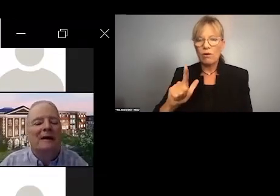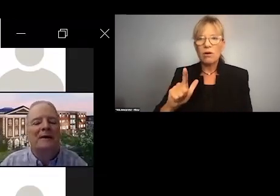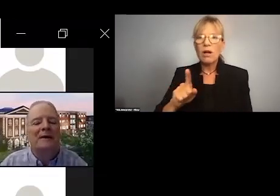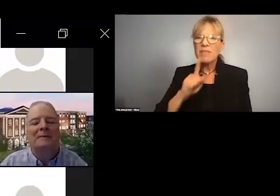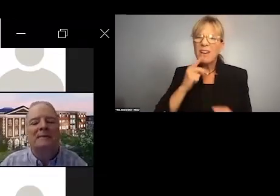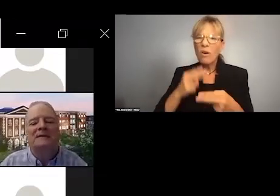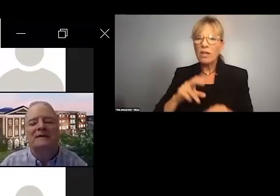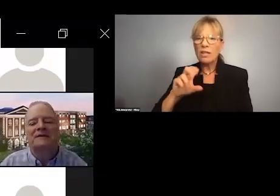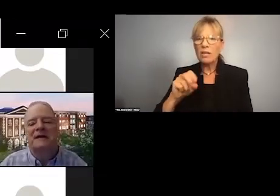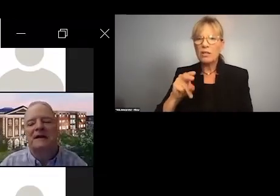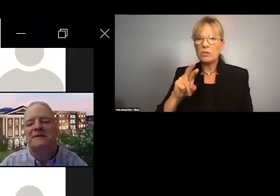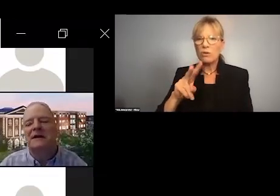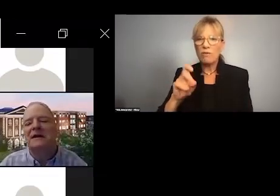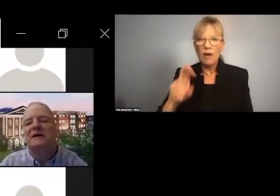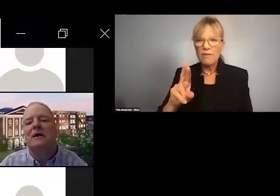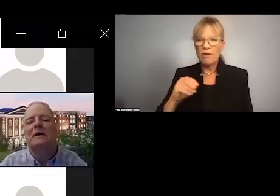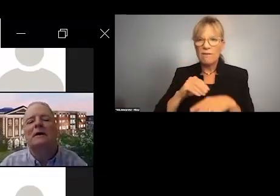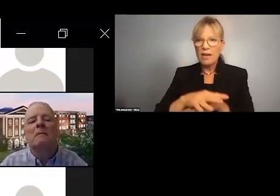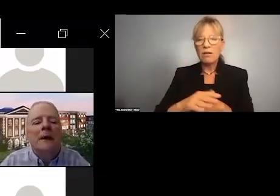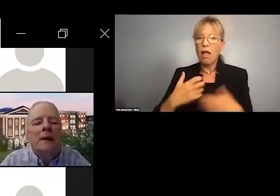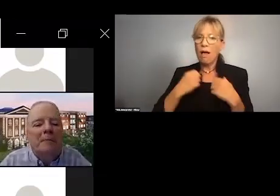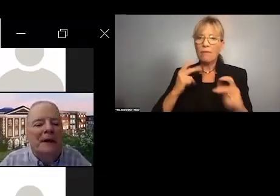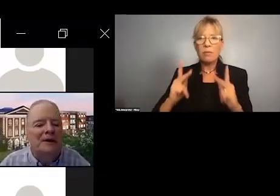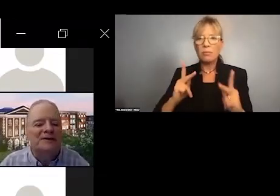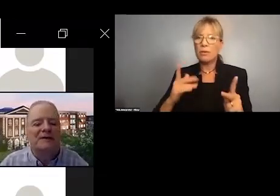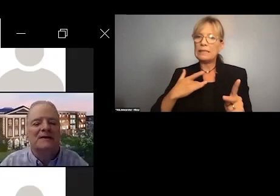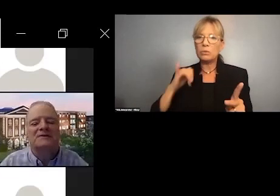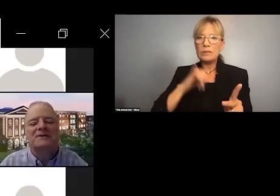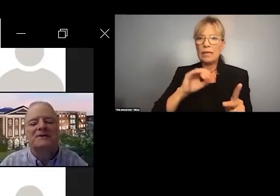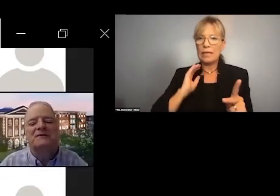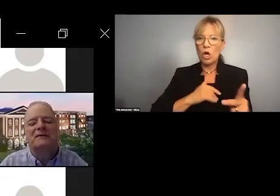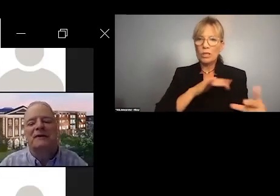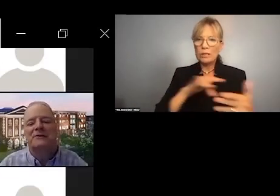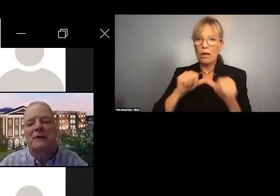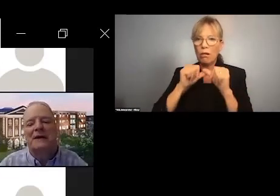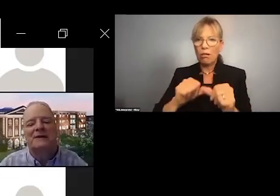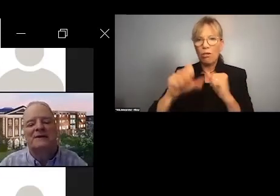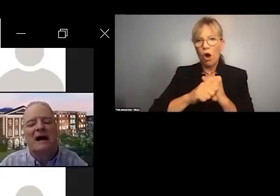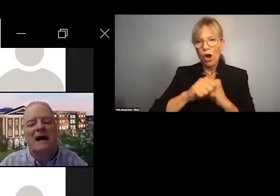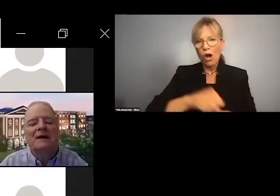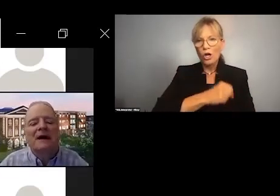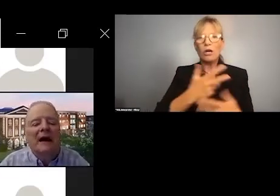effect. So healthy people tend to stay in the study longer. But you can see this is just